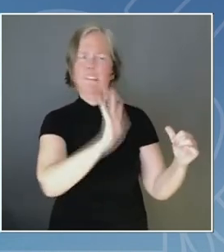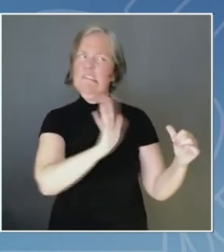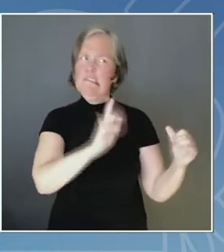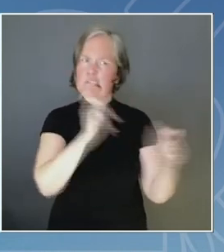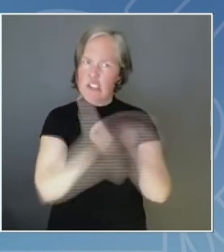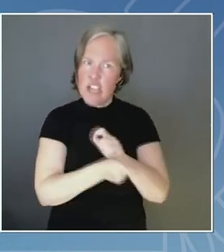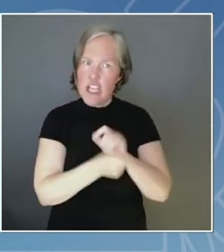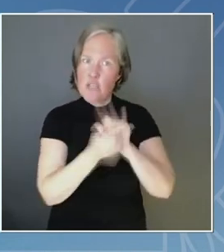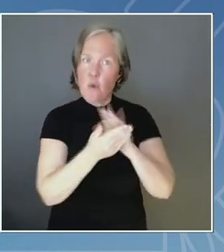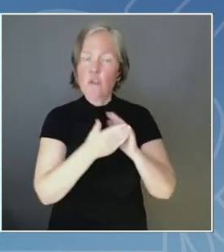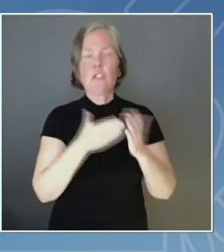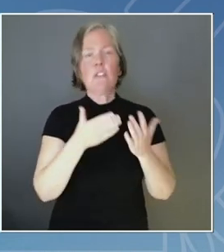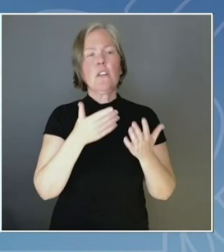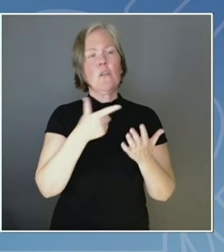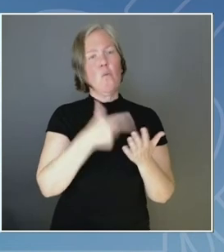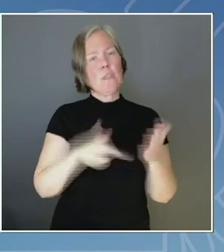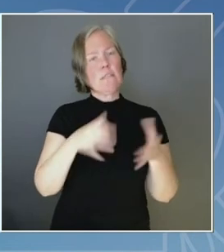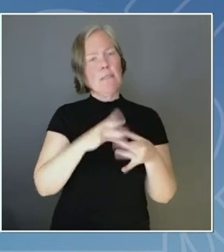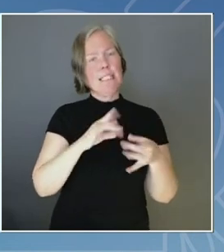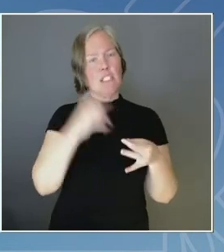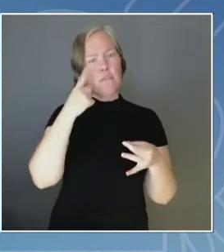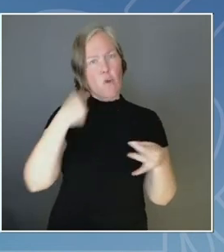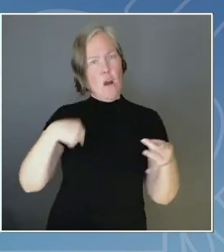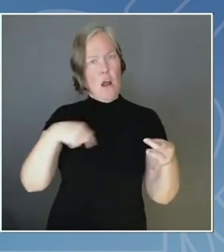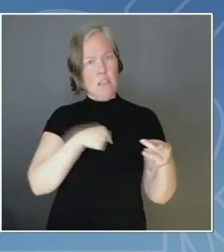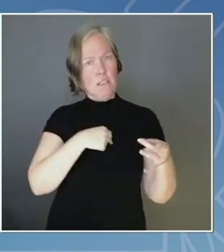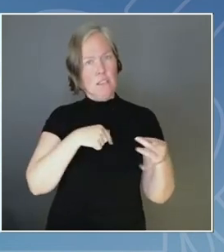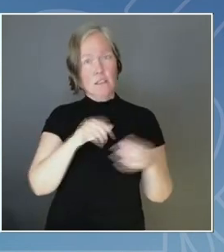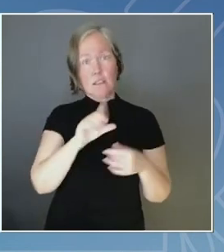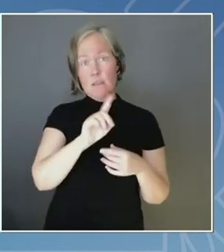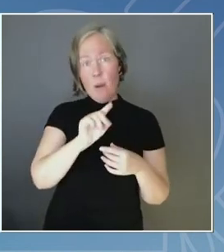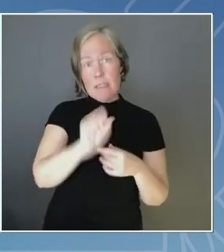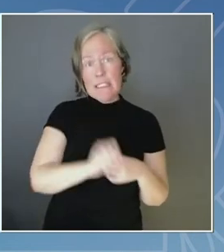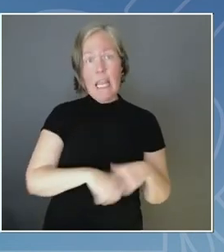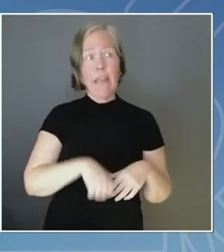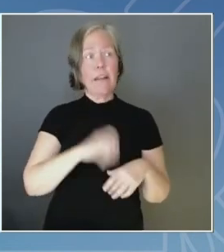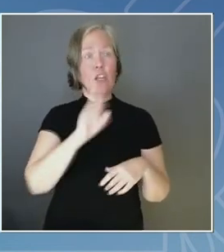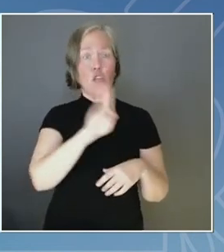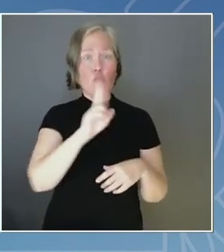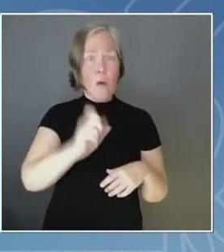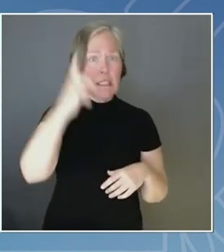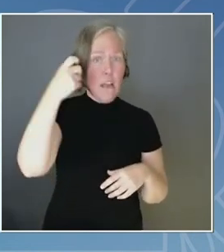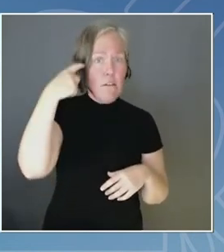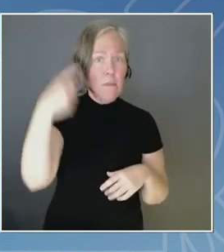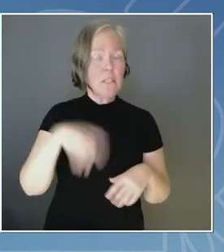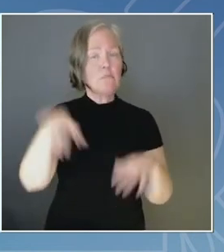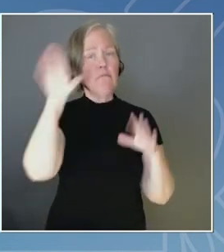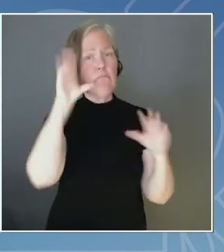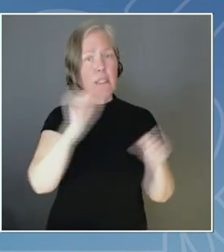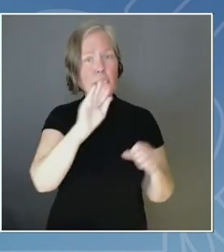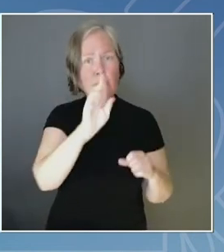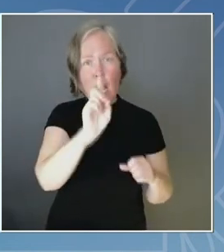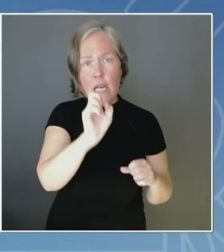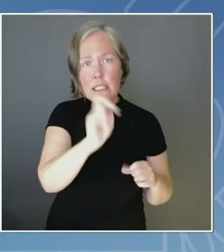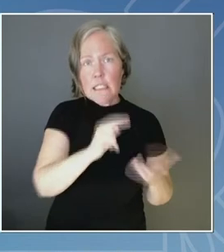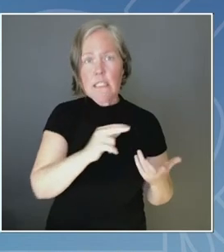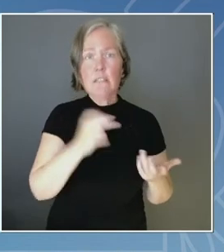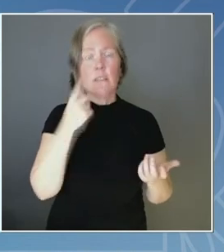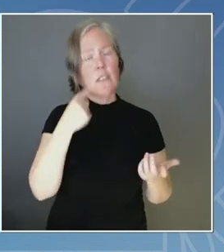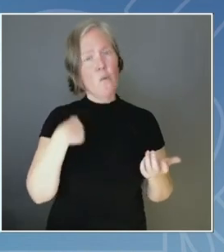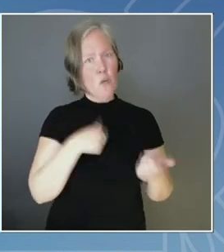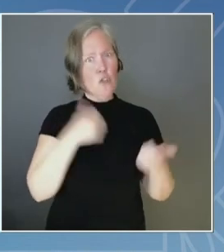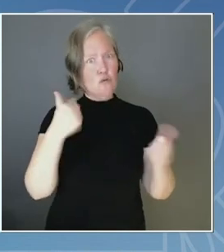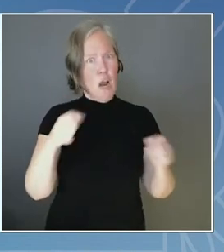message would you have for us as members of the State Department and the U.S. government who are trying earnestly to strengthen